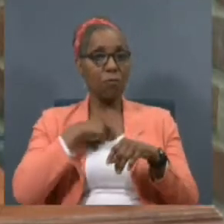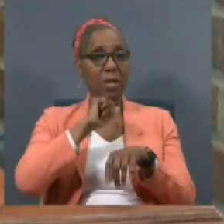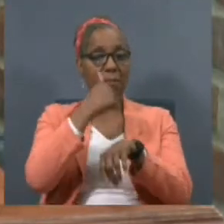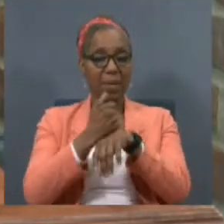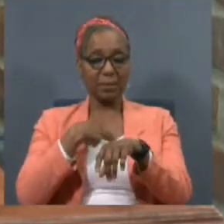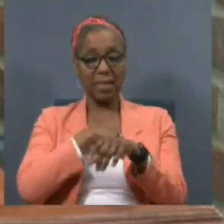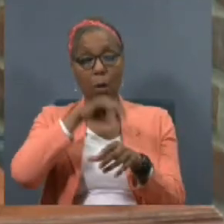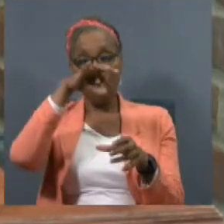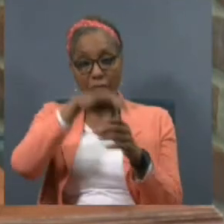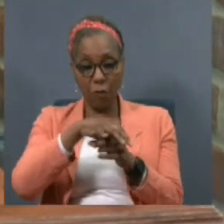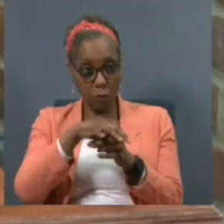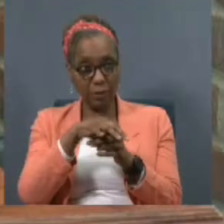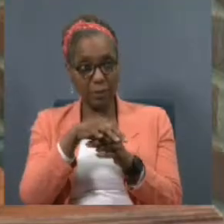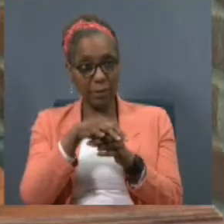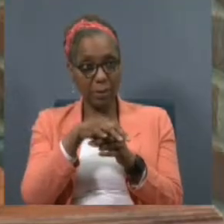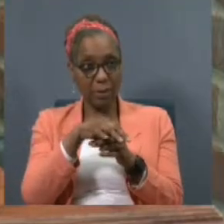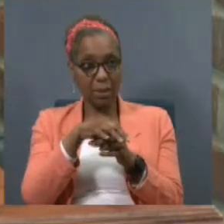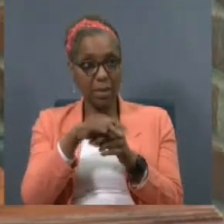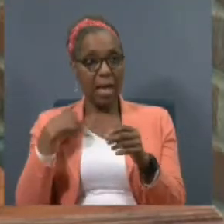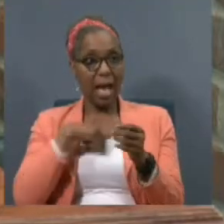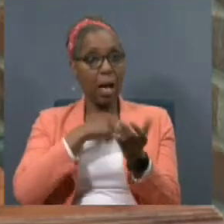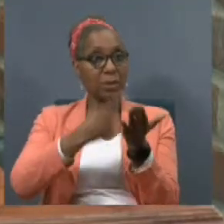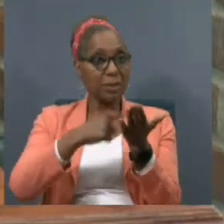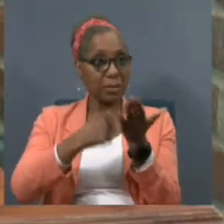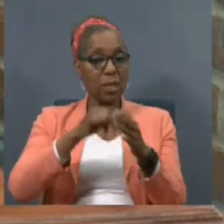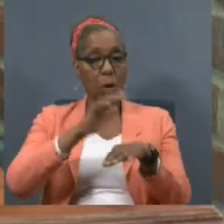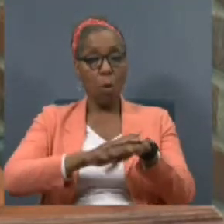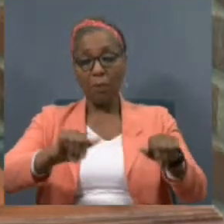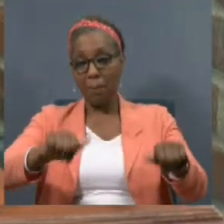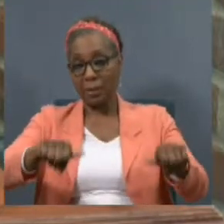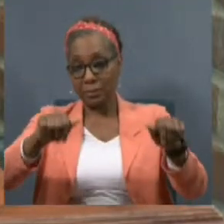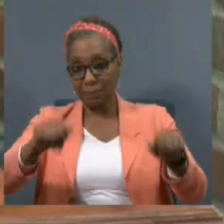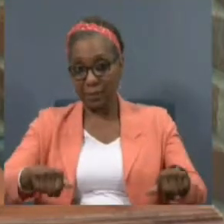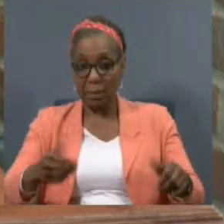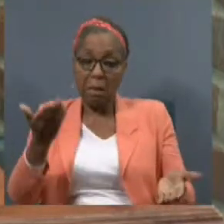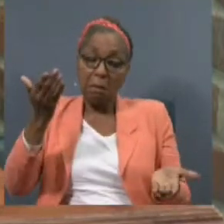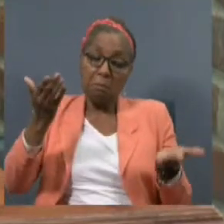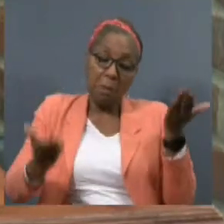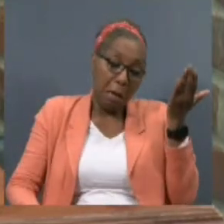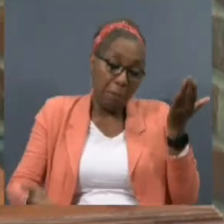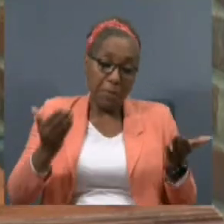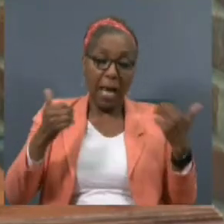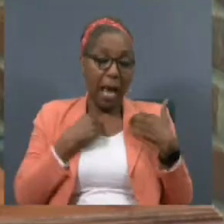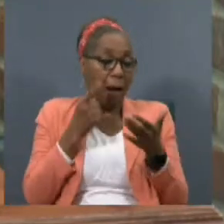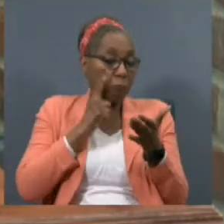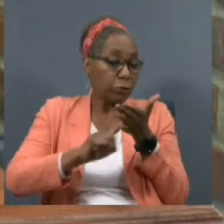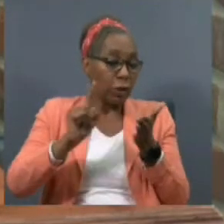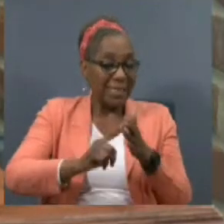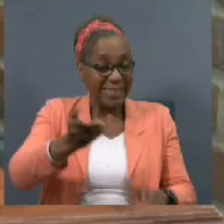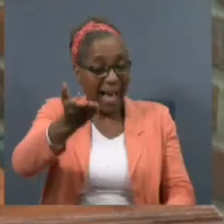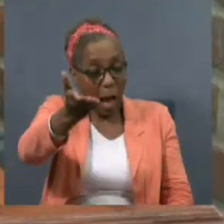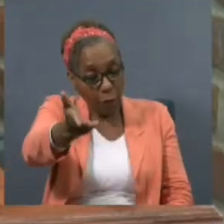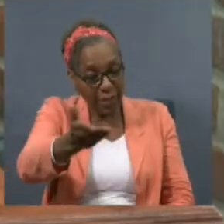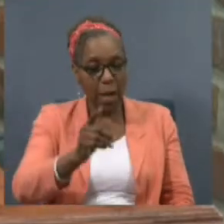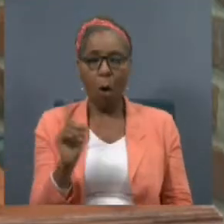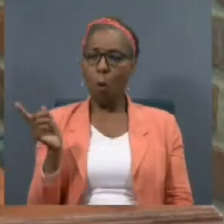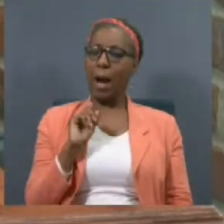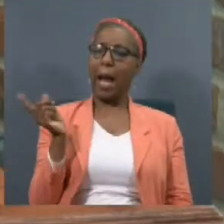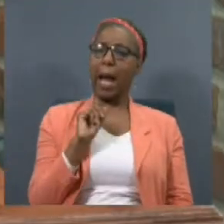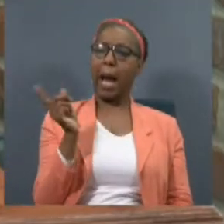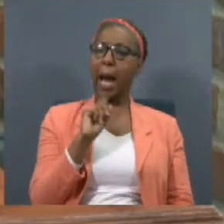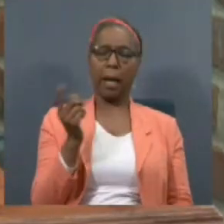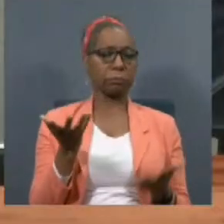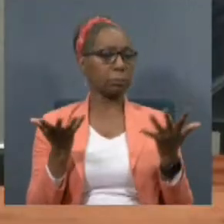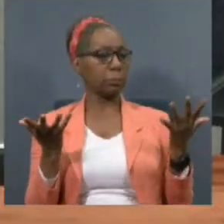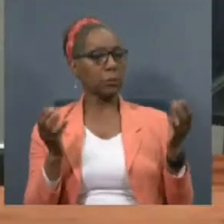our vote, our No. discussion on the No. possibility that there may be studies out there, where are Commis- they?